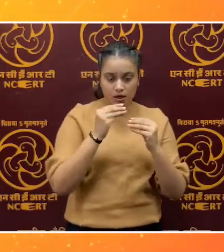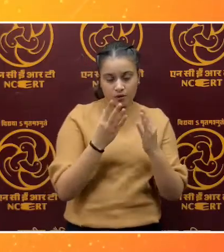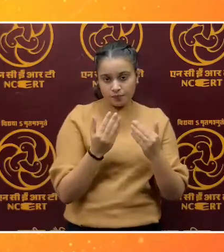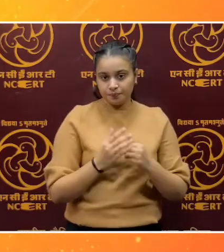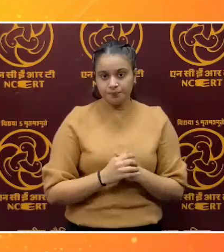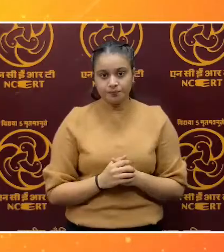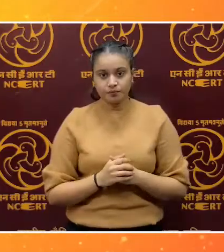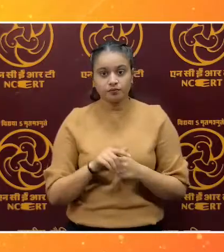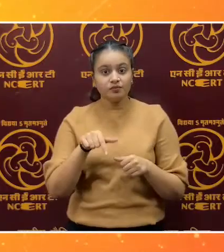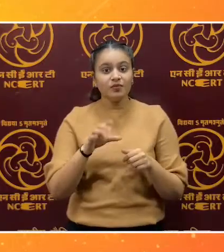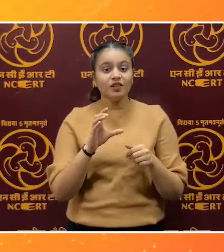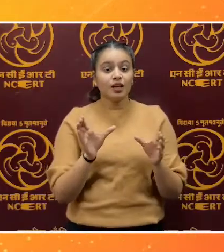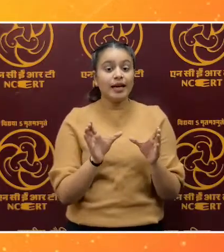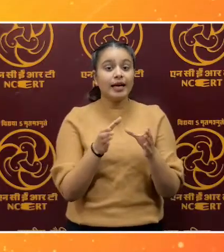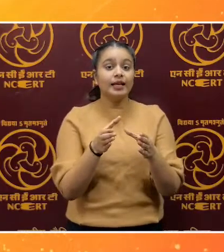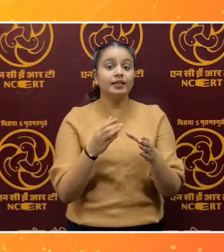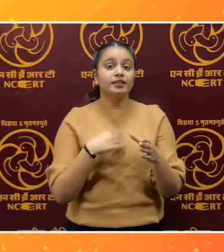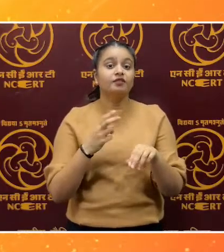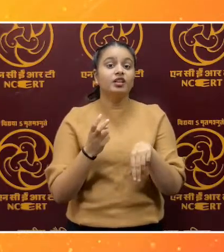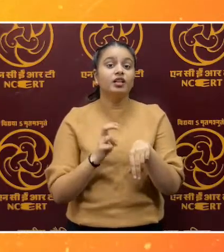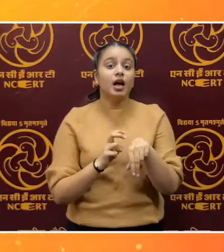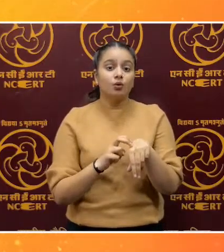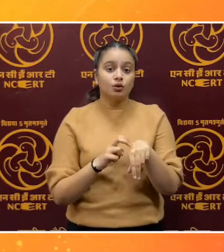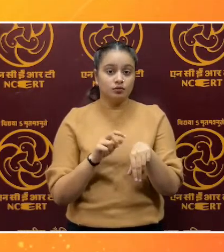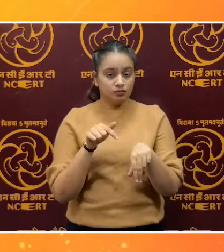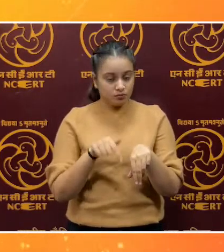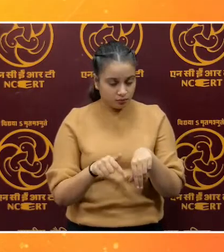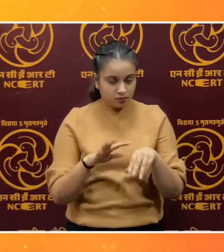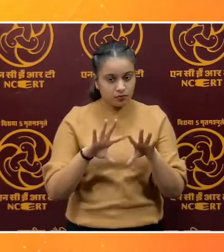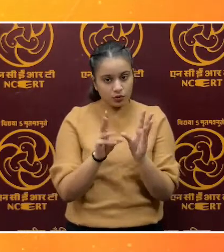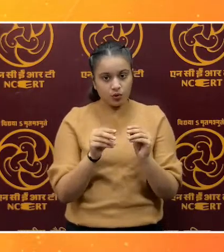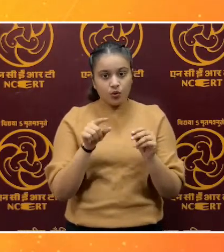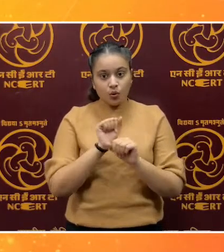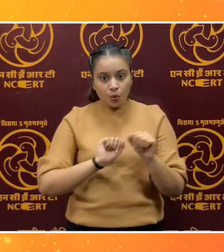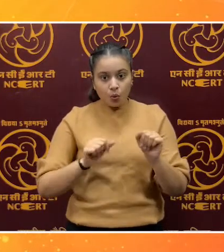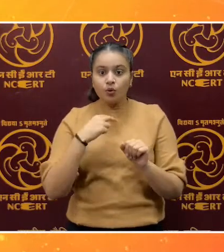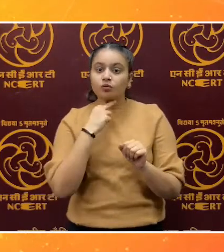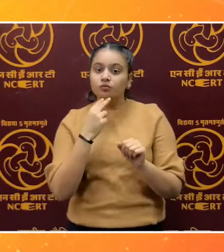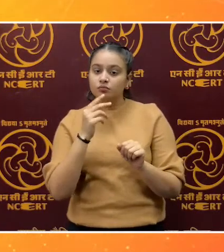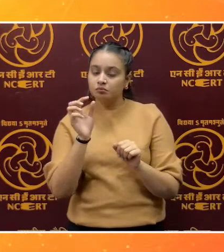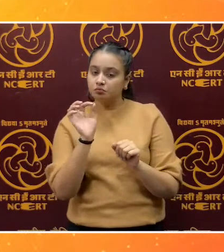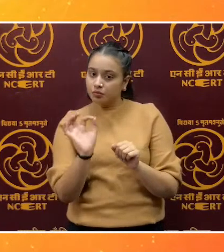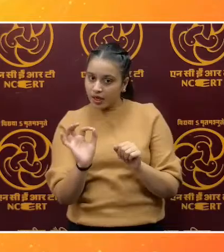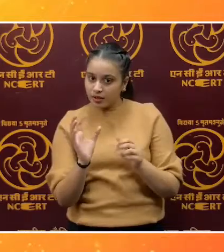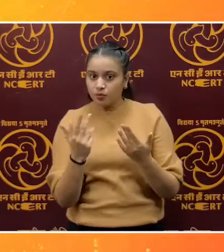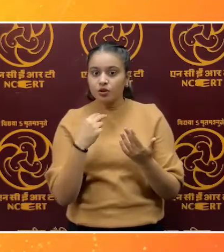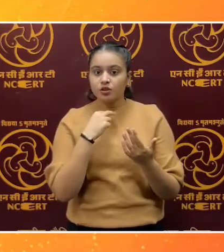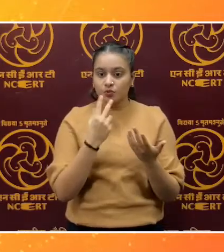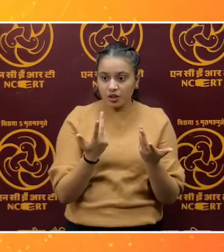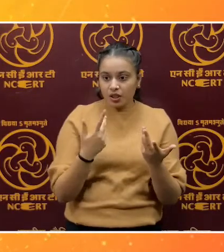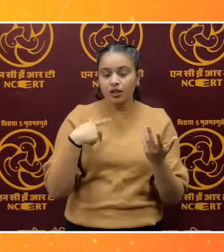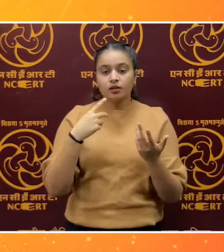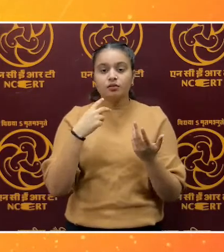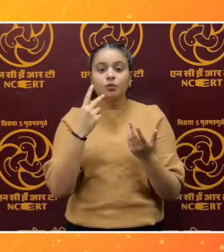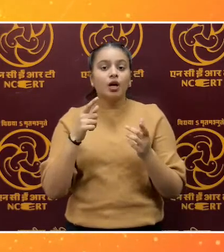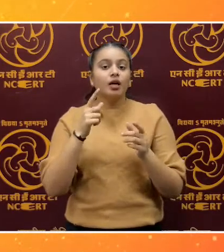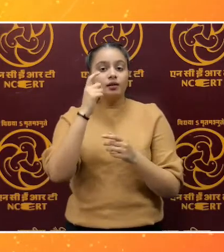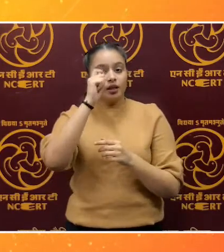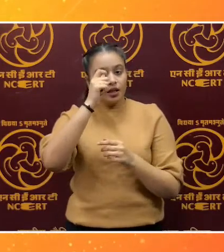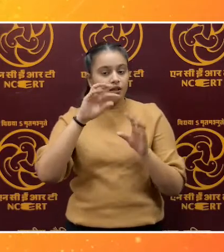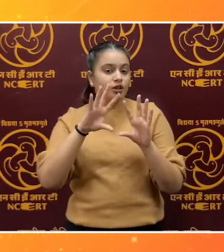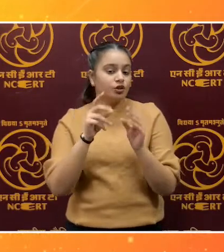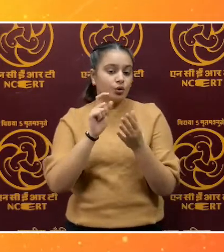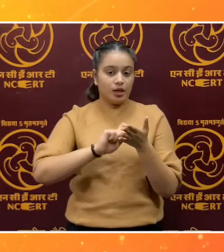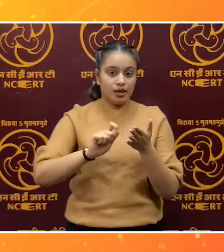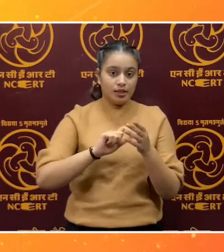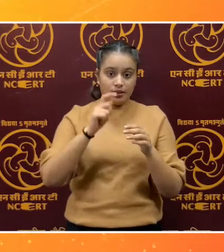Okay. So they can learn it, and they will see that their vocabulary will enhance, and their speaking and their spoken English as well as their written English